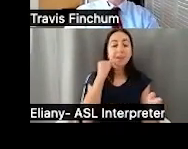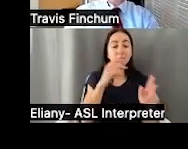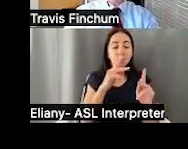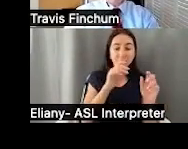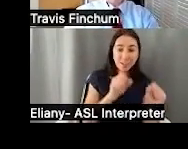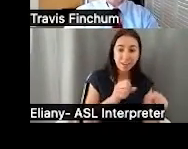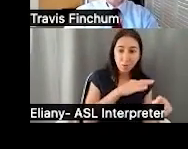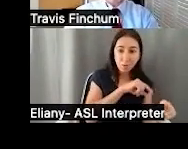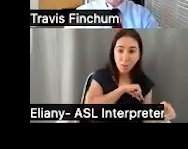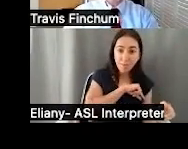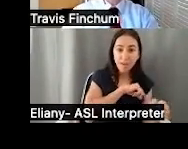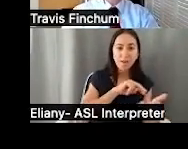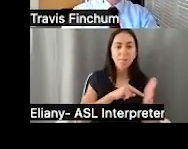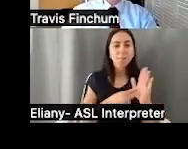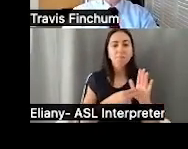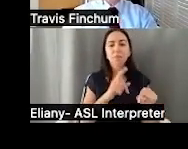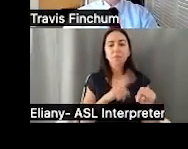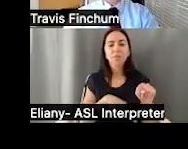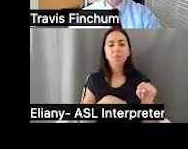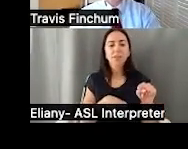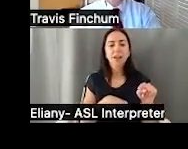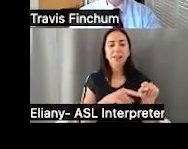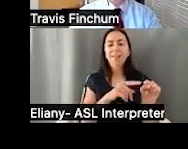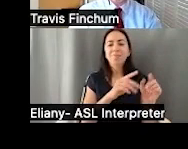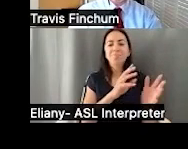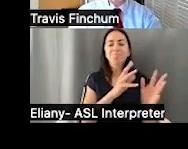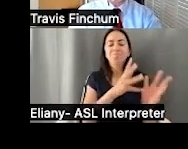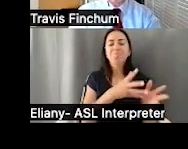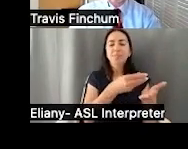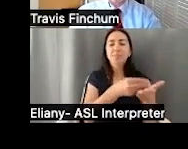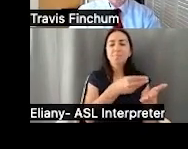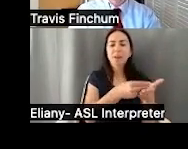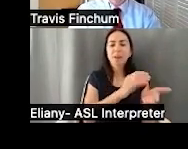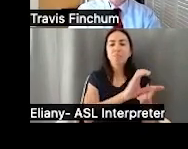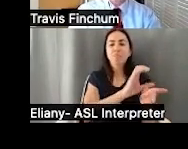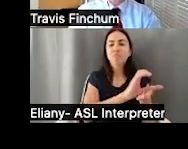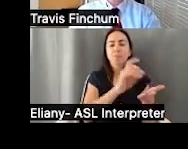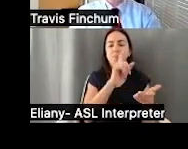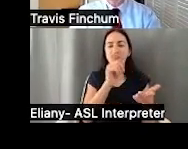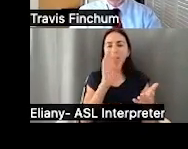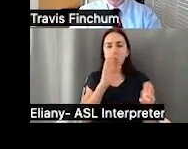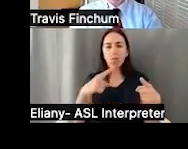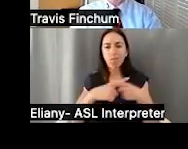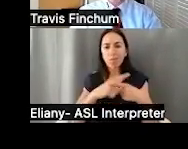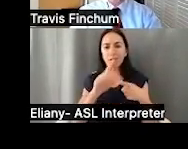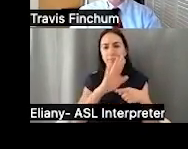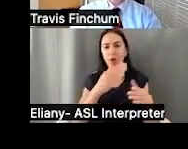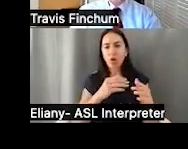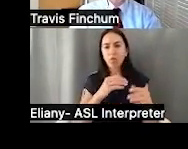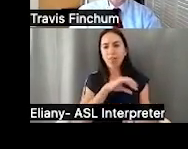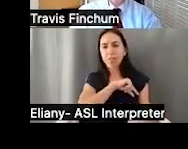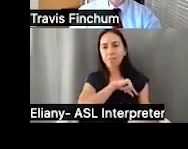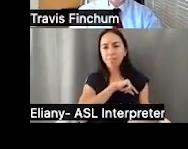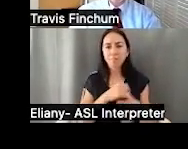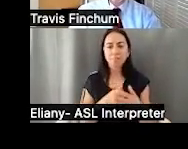leave any money directly to them. It will cause a problem with their ongoing eligibility. I wanted to mention one other program through